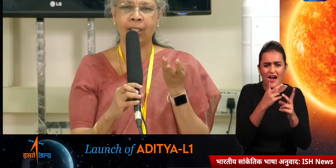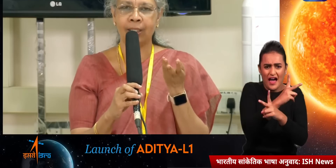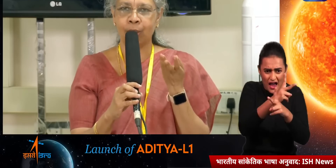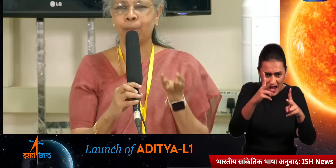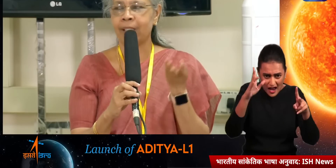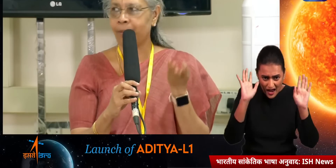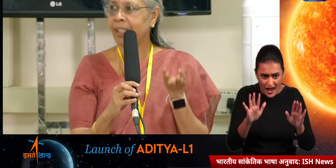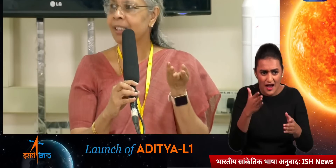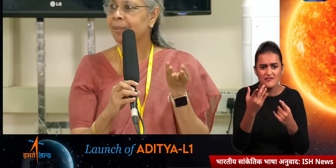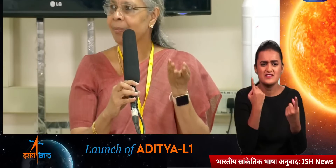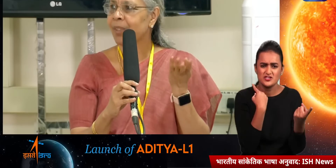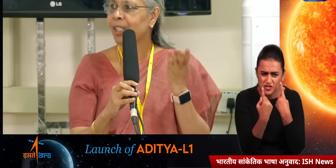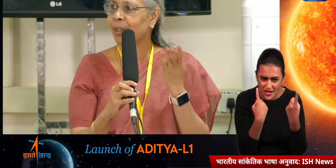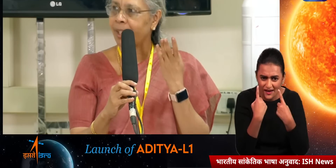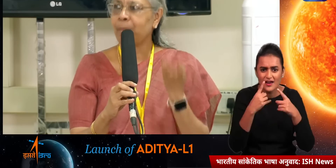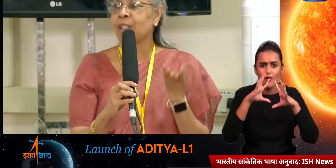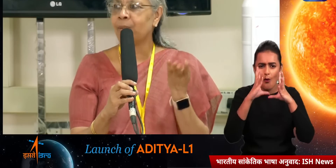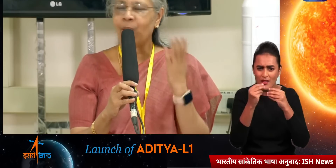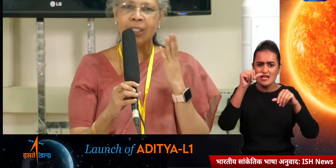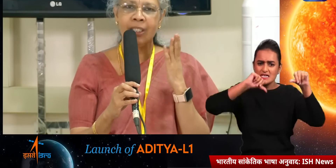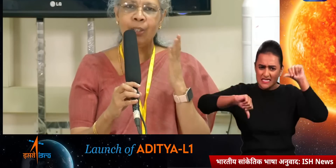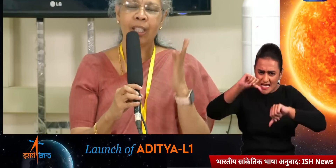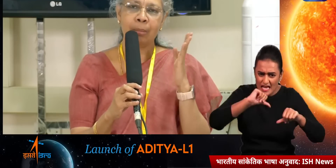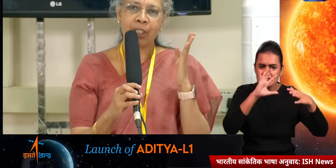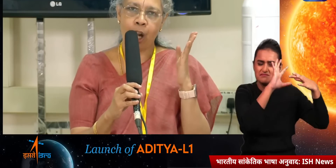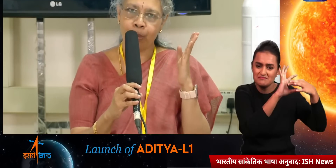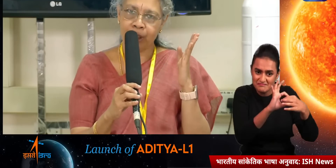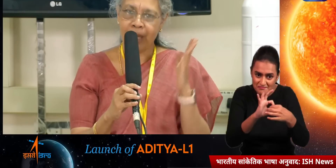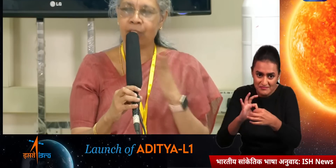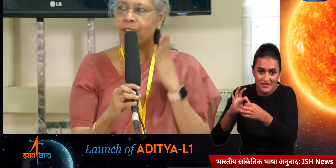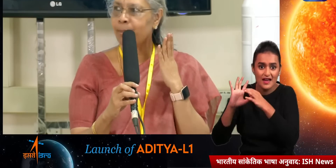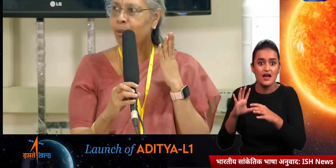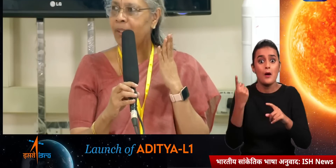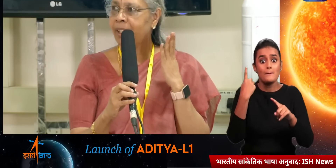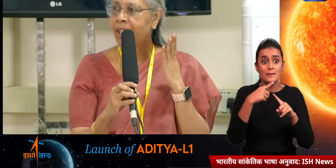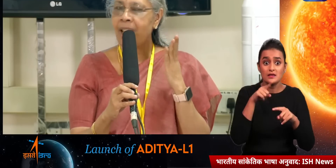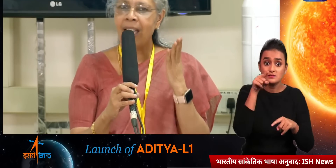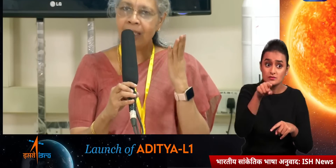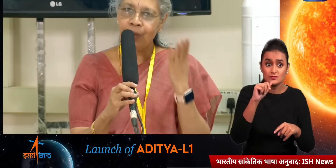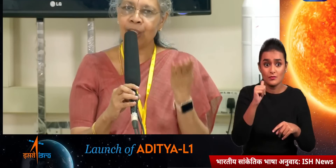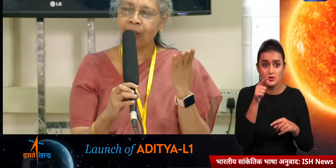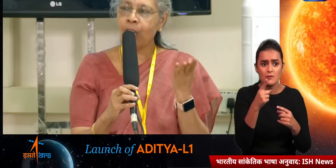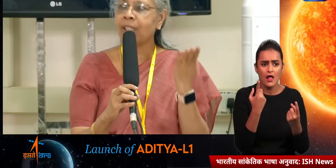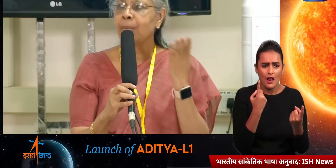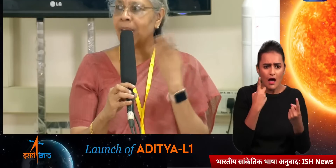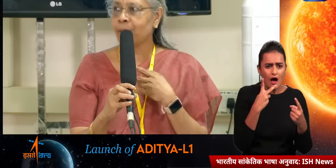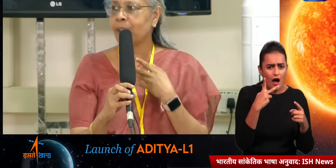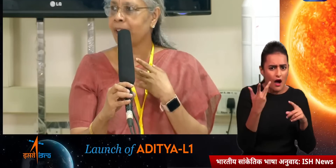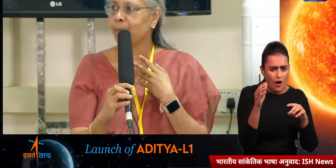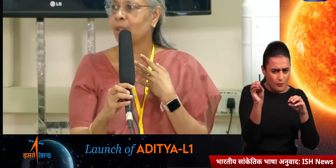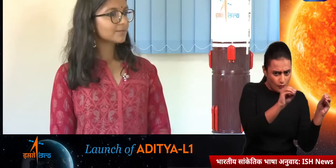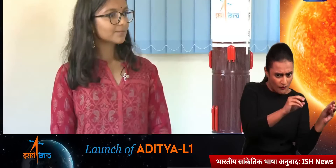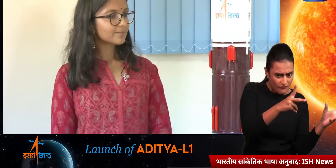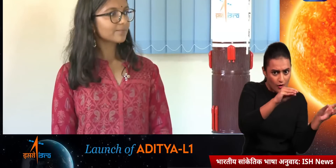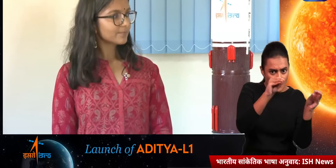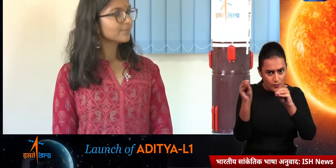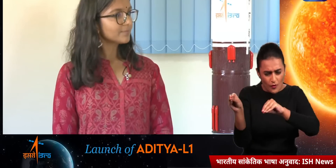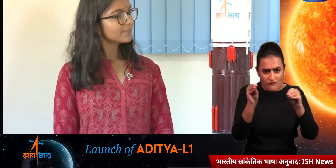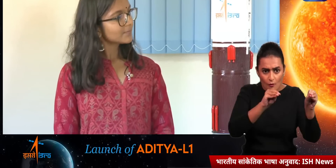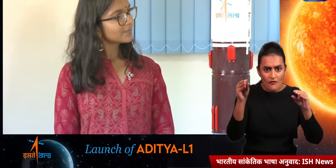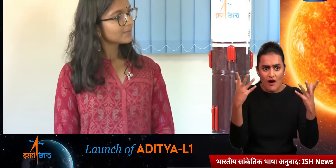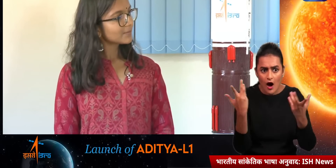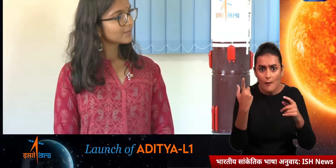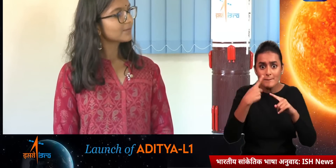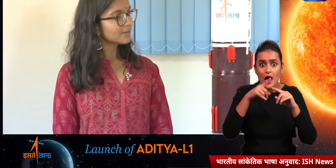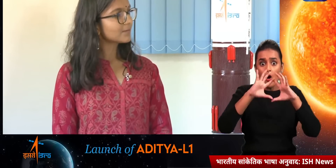physics called Doppler effect. So you can measure the velocity, you can measure how much matter is moving, and eventually how that matter will come to the Earth and